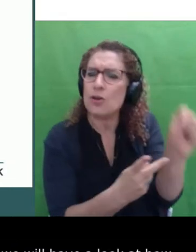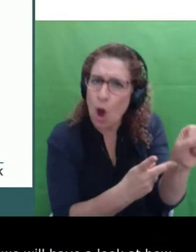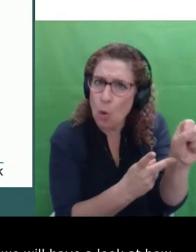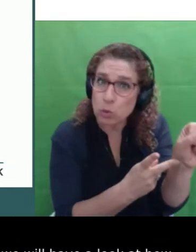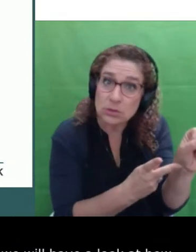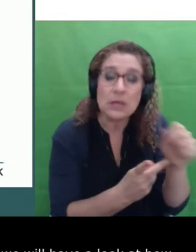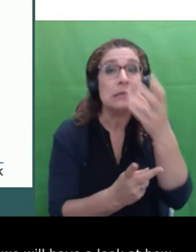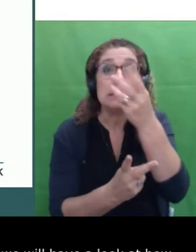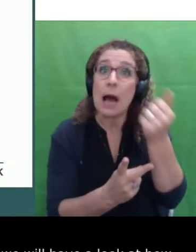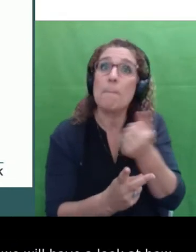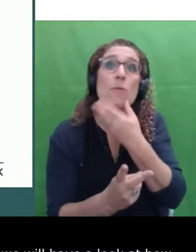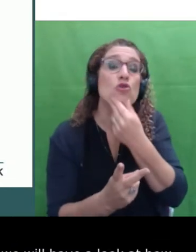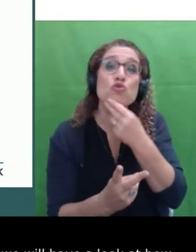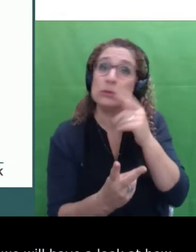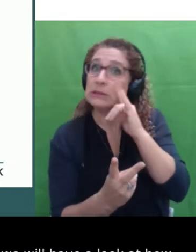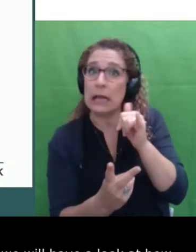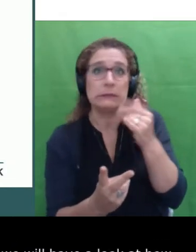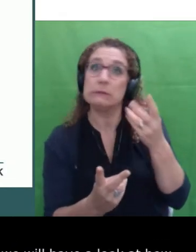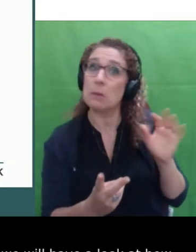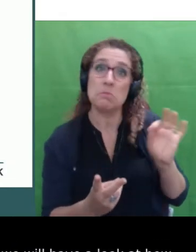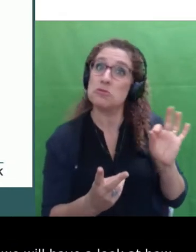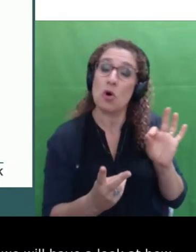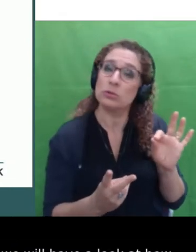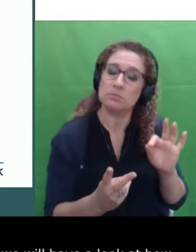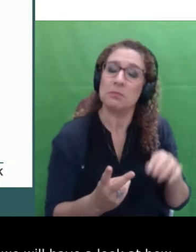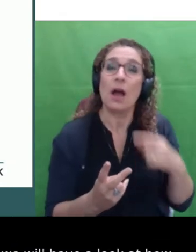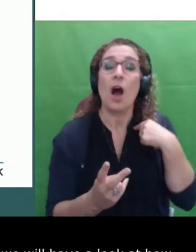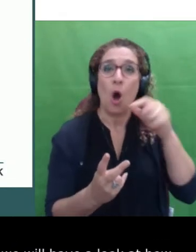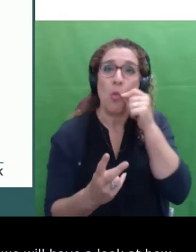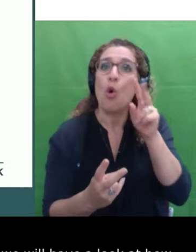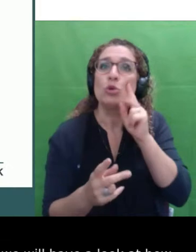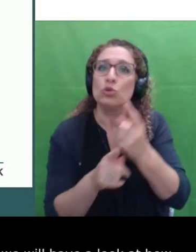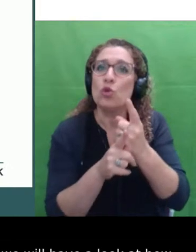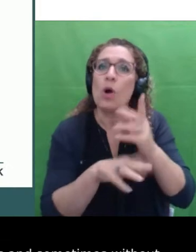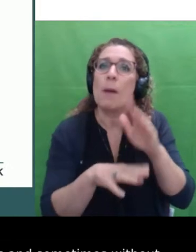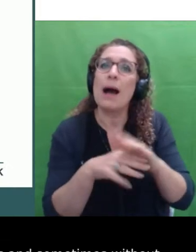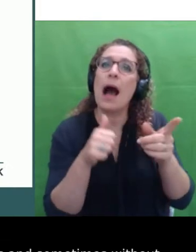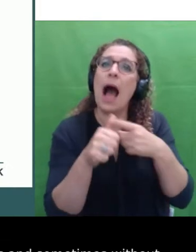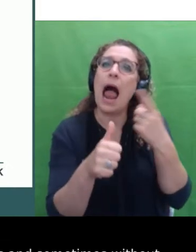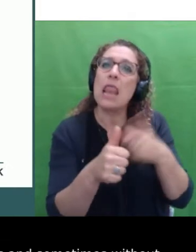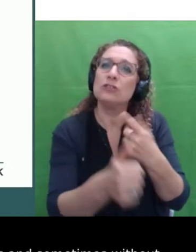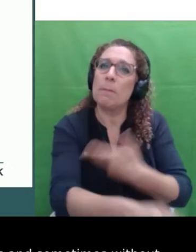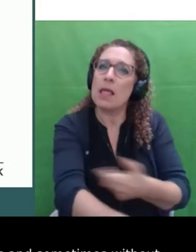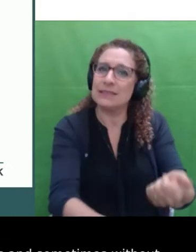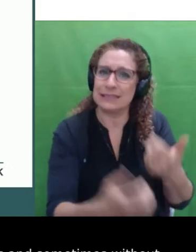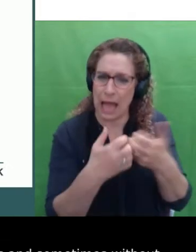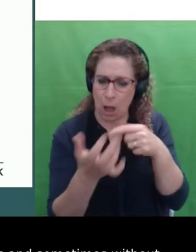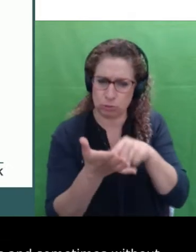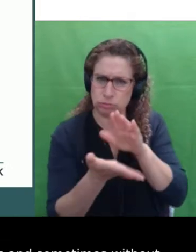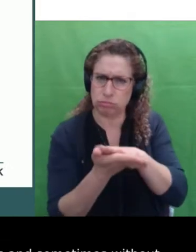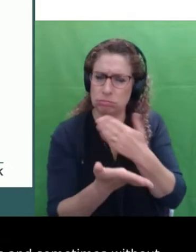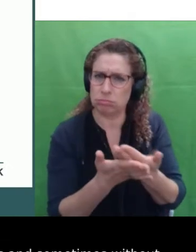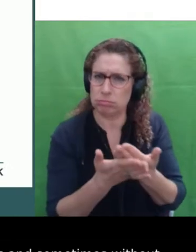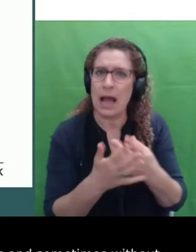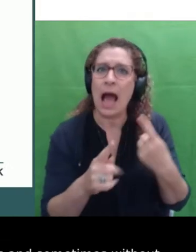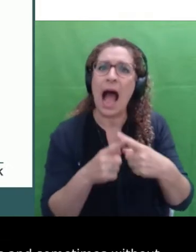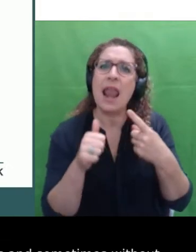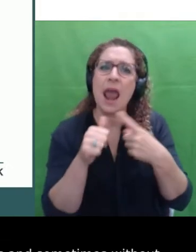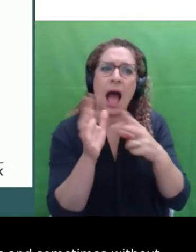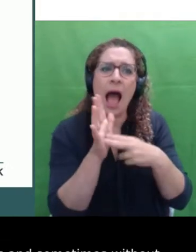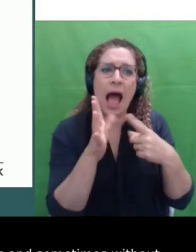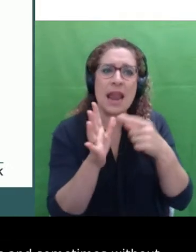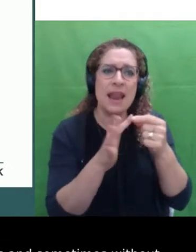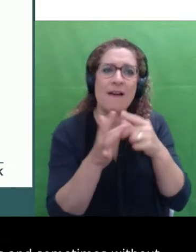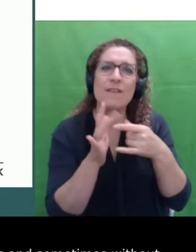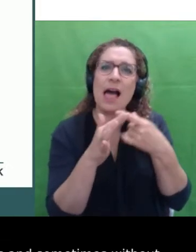sometimes without we'll look at allergy blood tests and how you can interpret them and then we'll think about anaphylaxis and who should be prescribed an